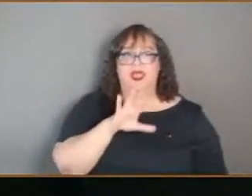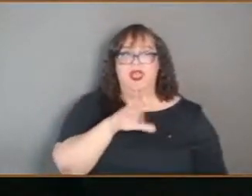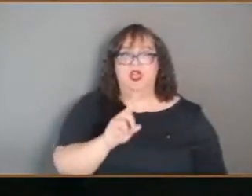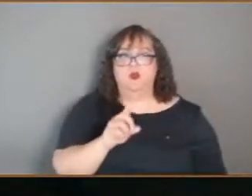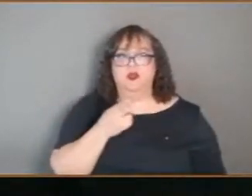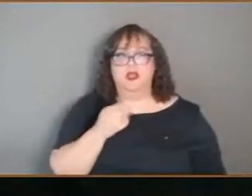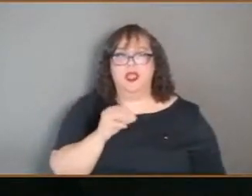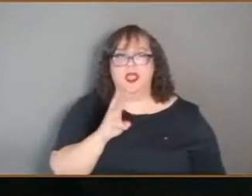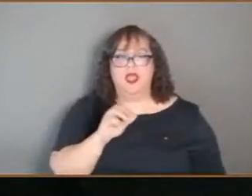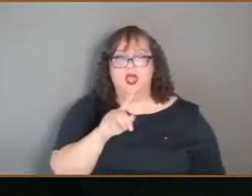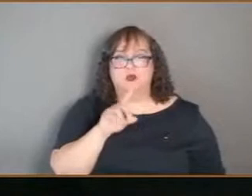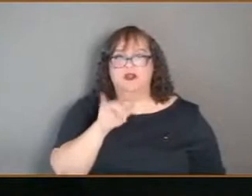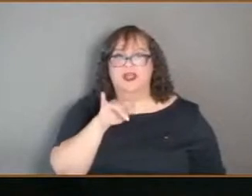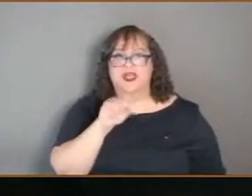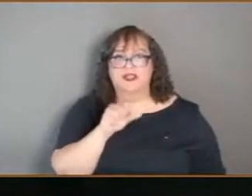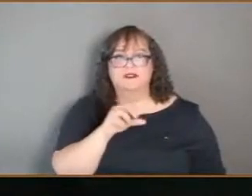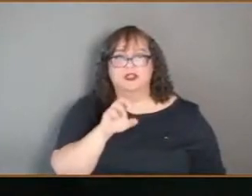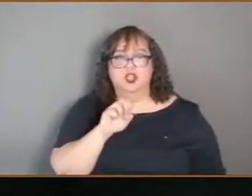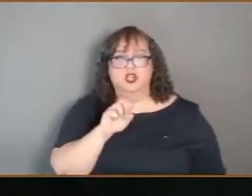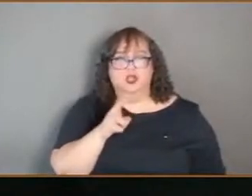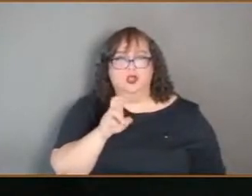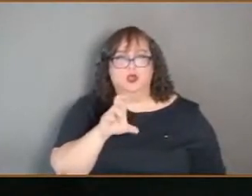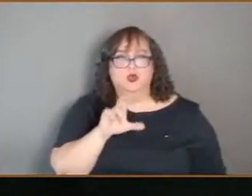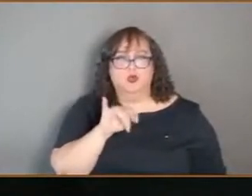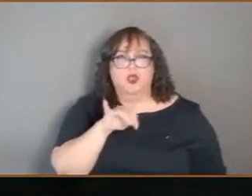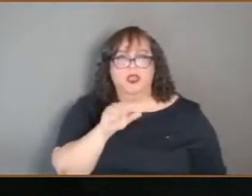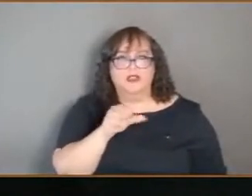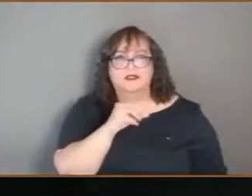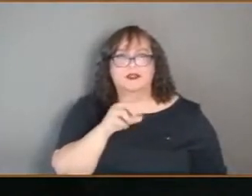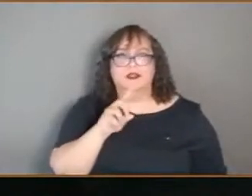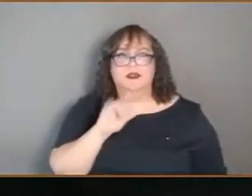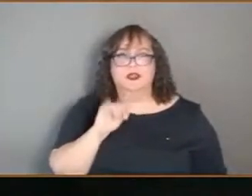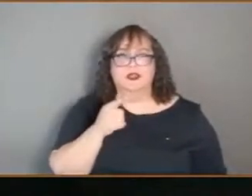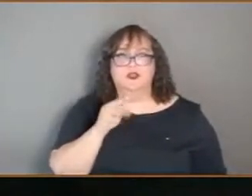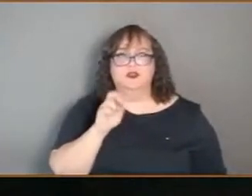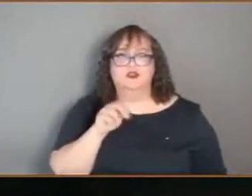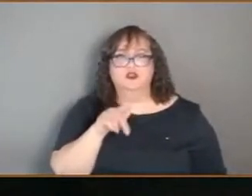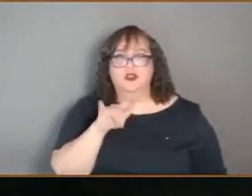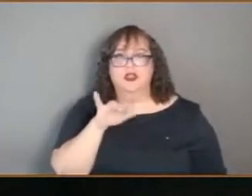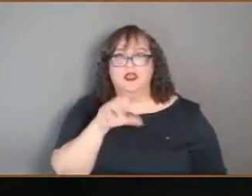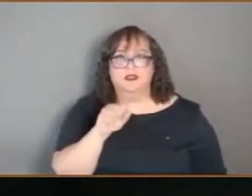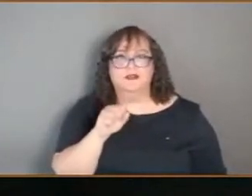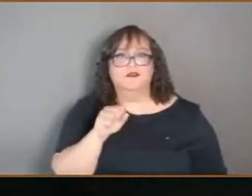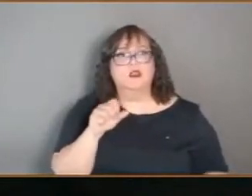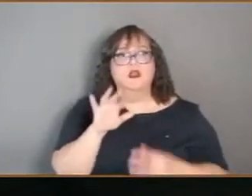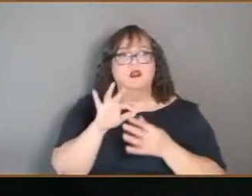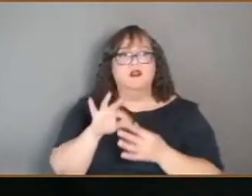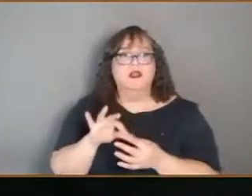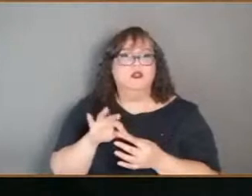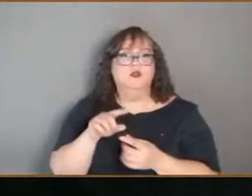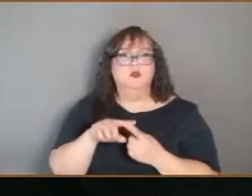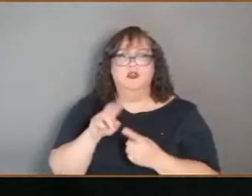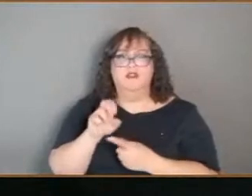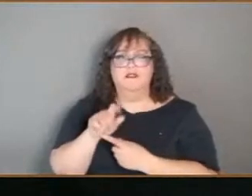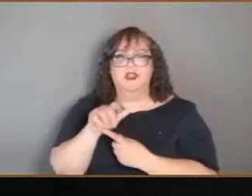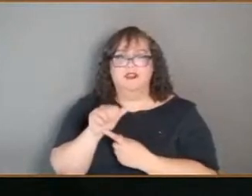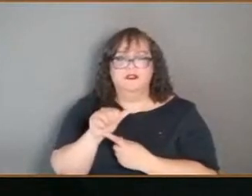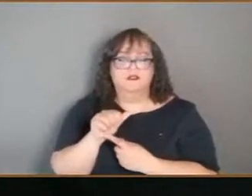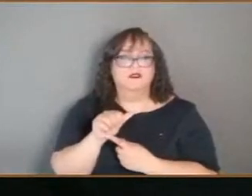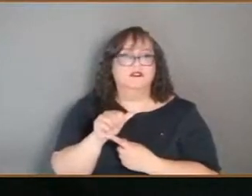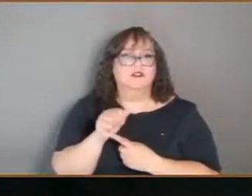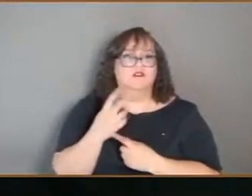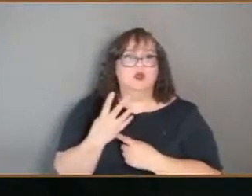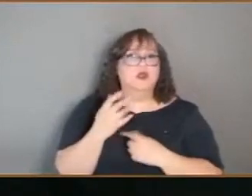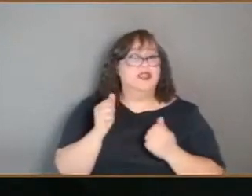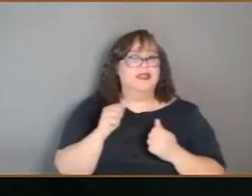Yeah. Link to Vesta 4. So some are definitely part of a family. So Eurybates is part of a family of comets. And what that means, we